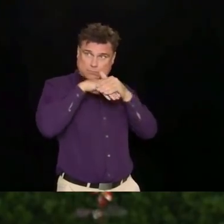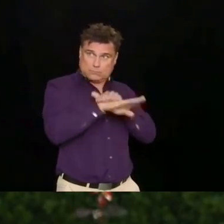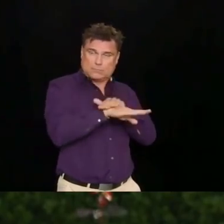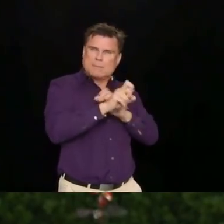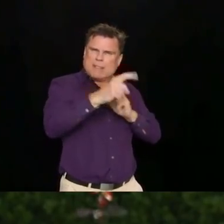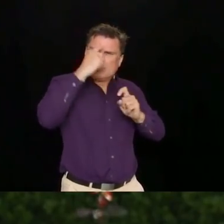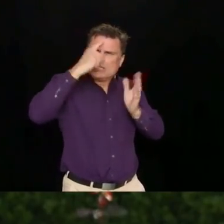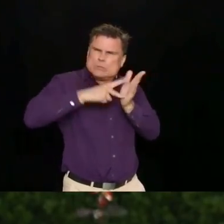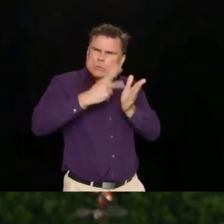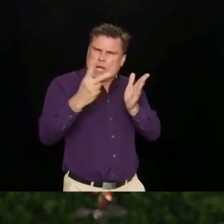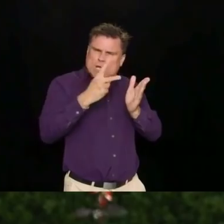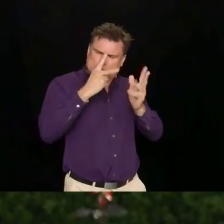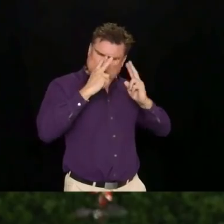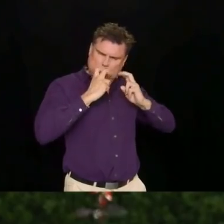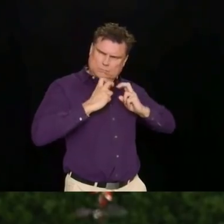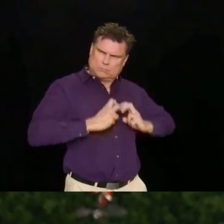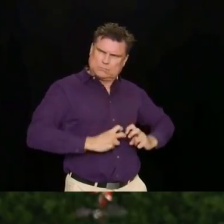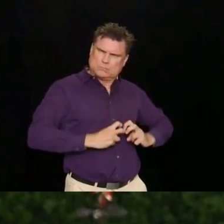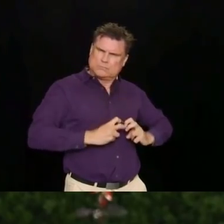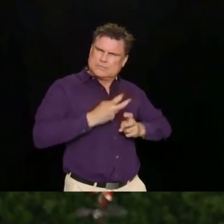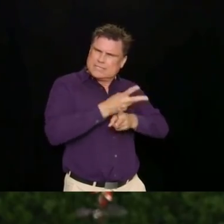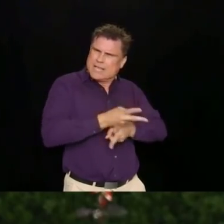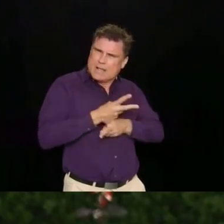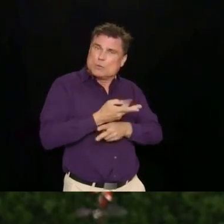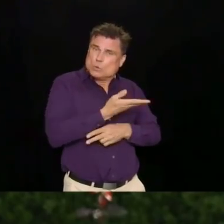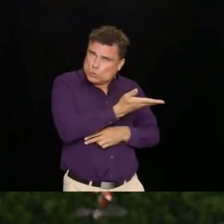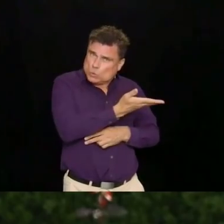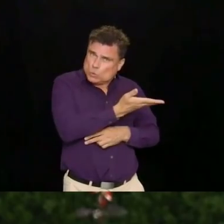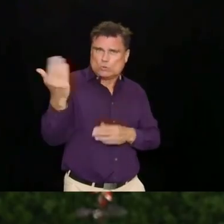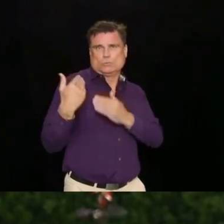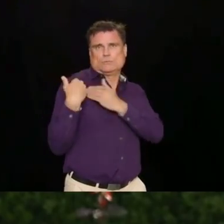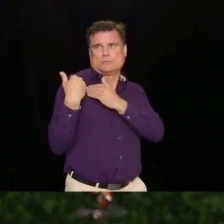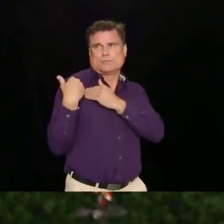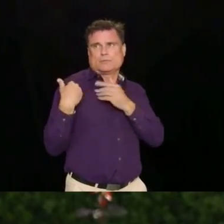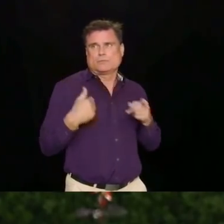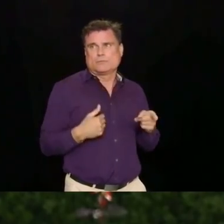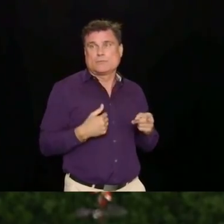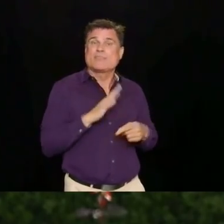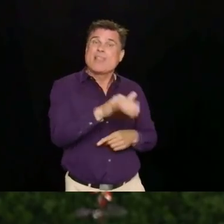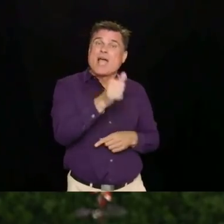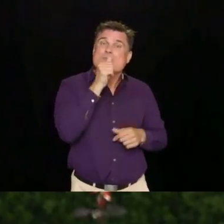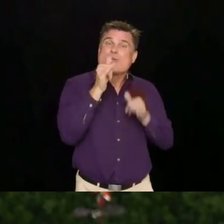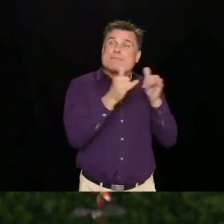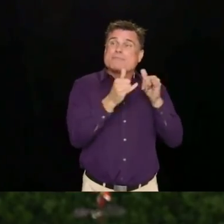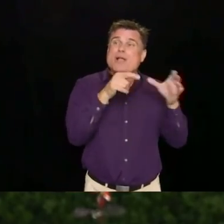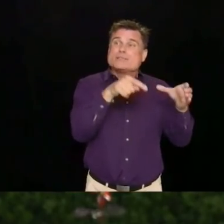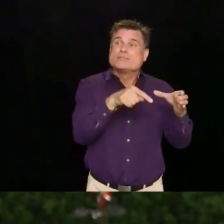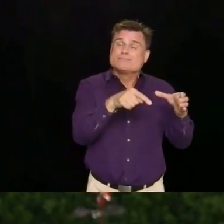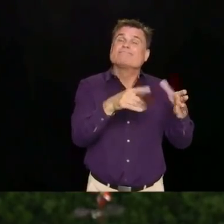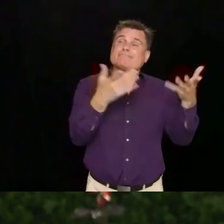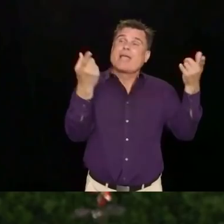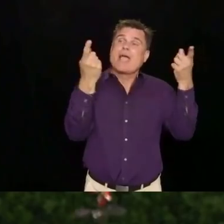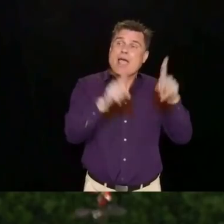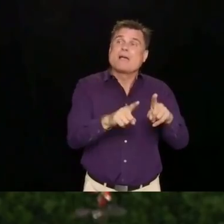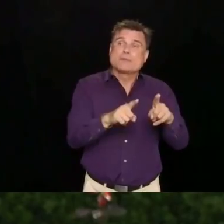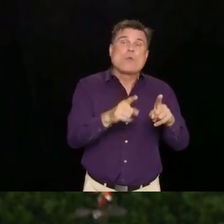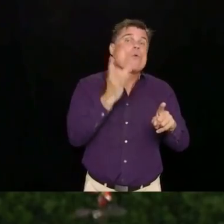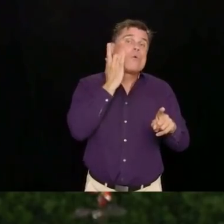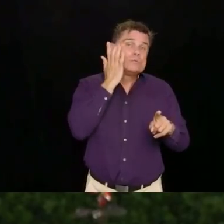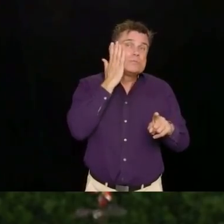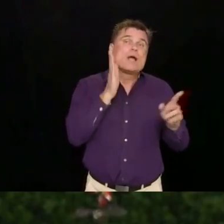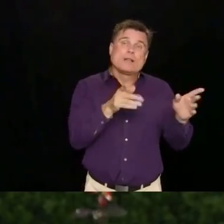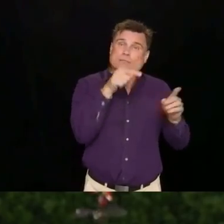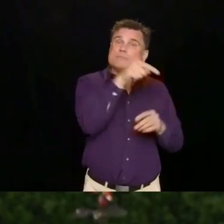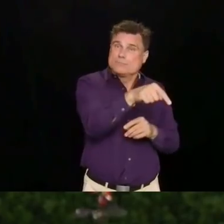And that's an important consideration because, well, these particular private parties occurred in resort hotels that were being